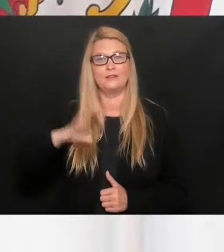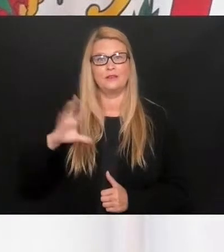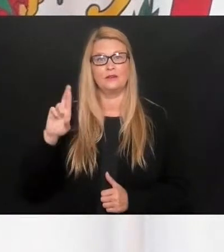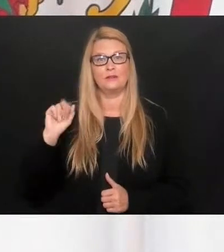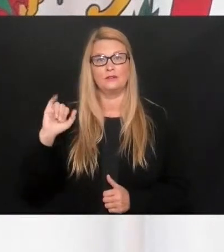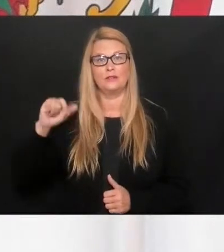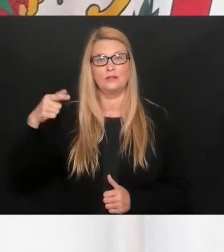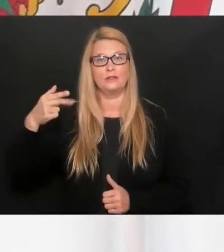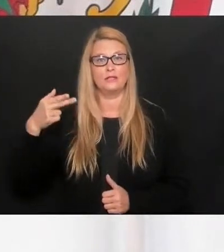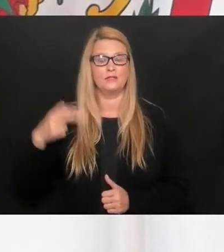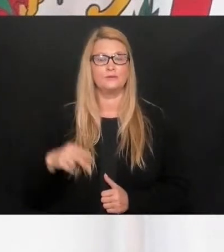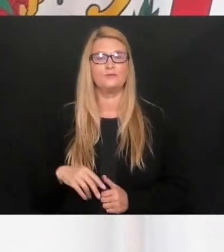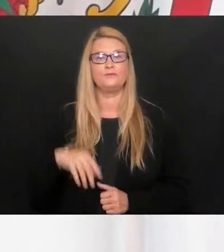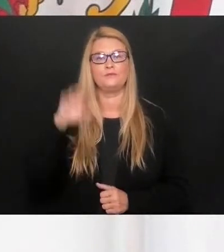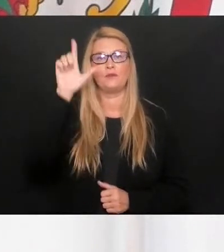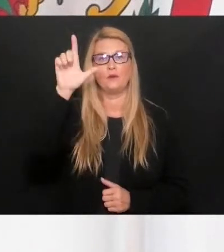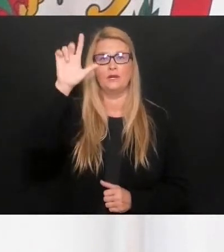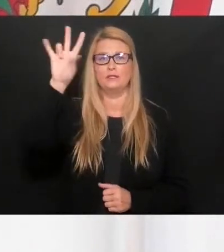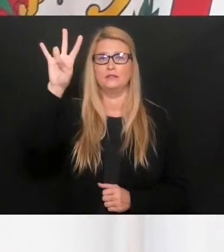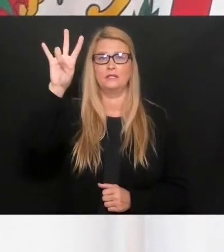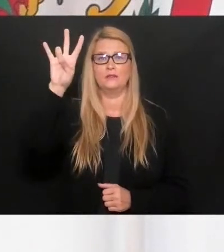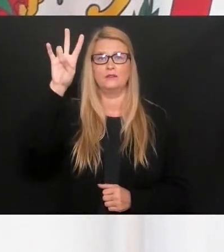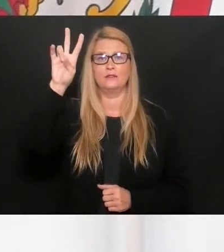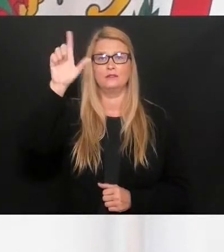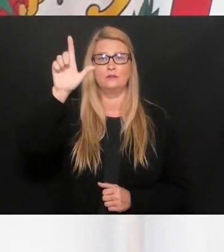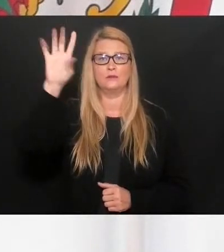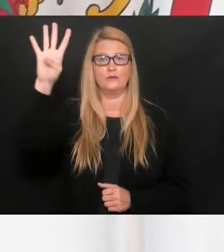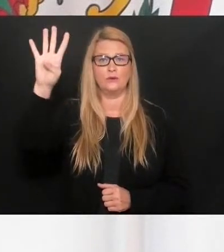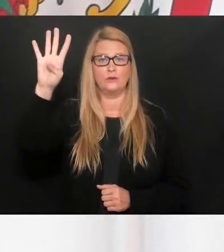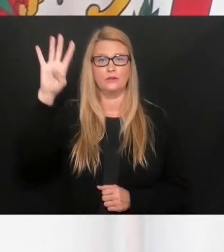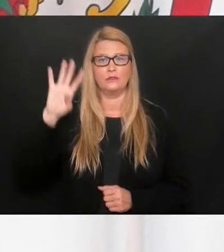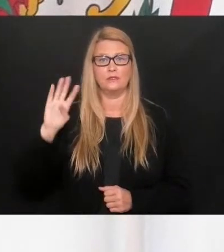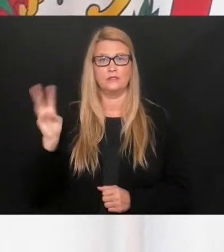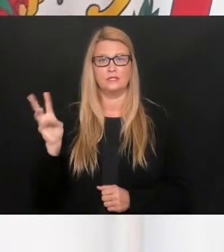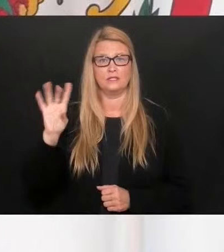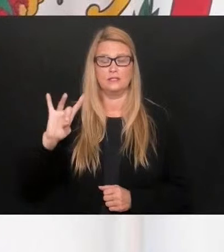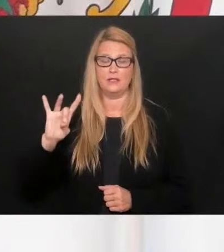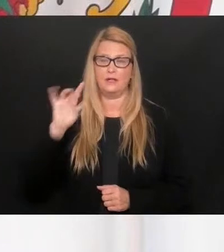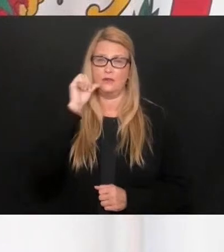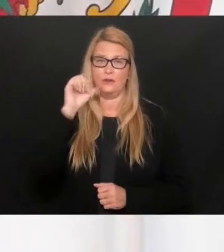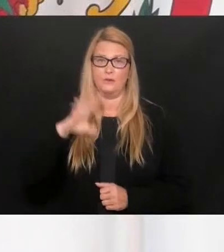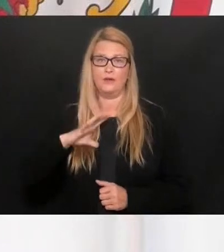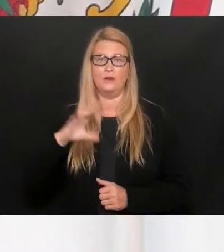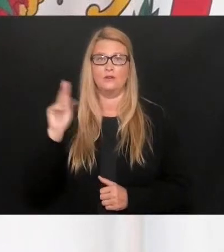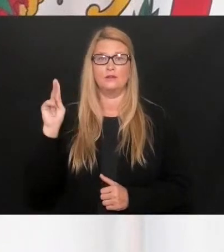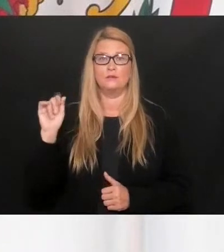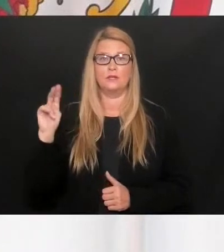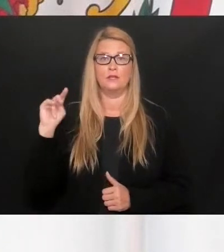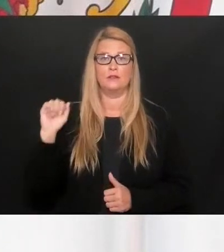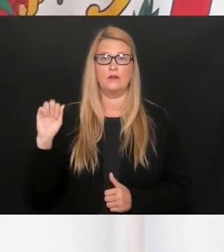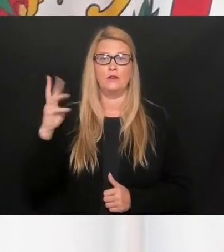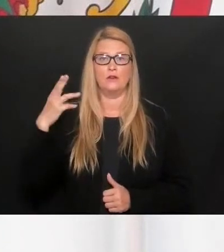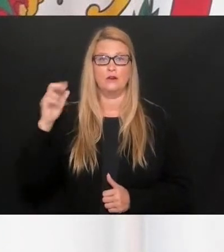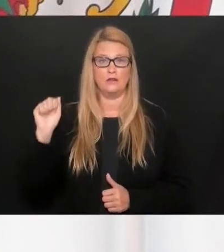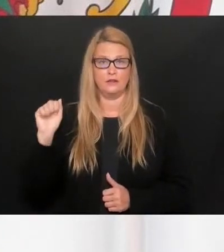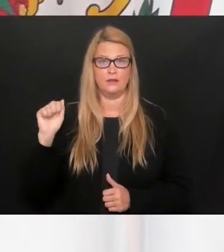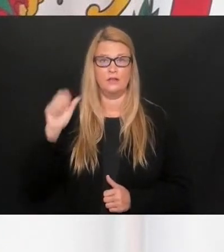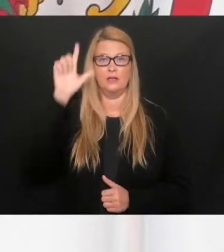Raleigh County. The 2,724th death is a 68-year-old female from Kanawha County.